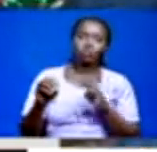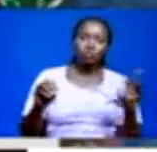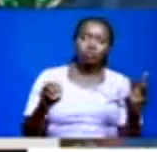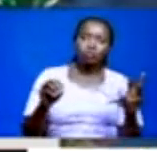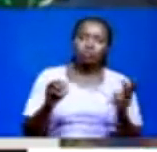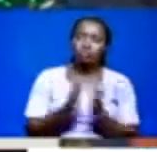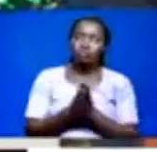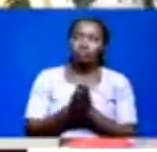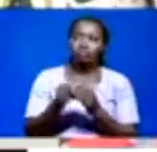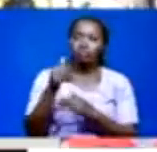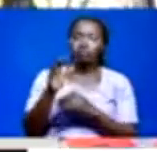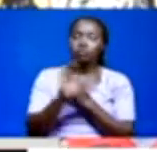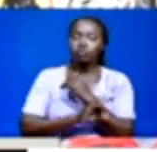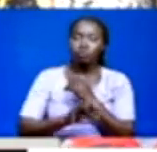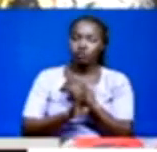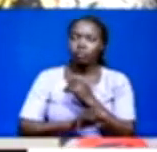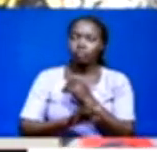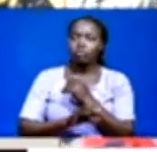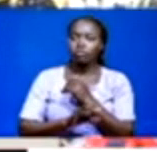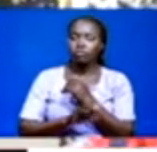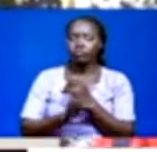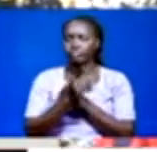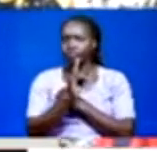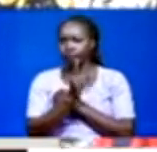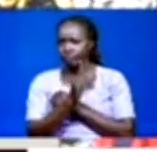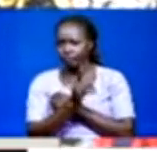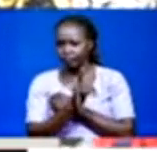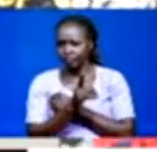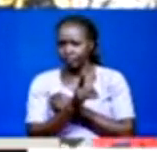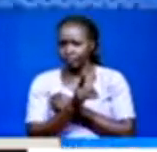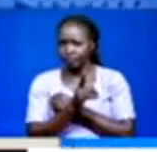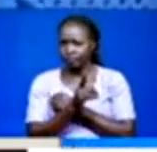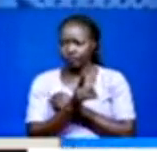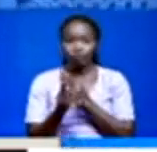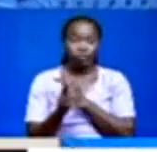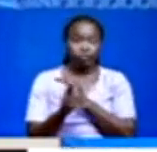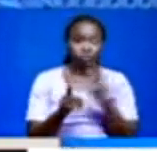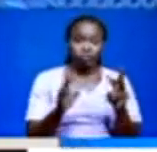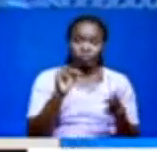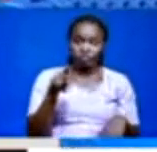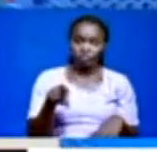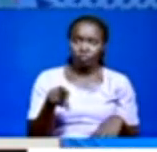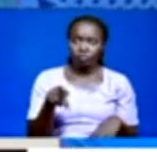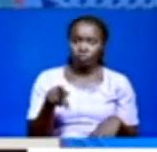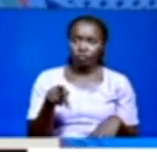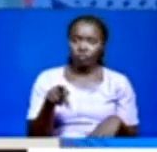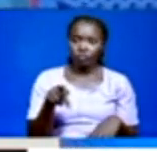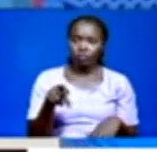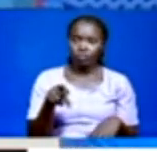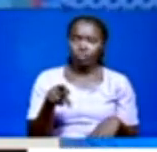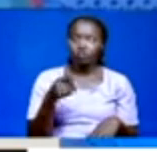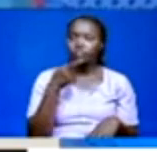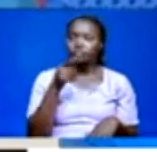from outside the county have been put on notice. Kipkelen West Member of Parliament Hilary Kosgei said